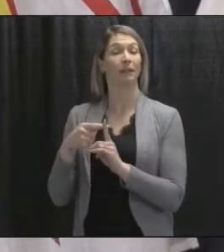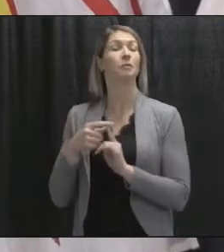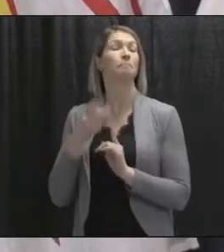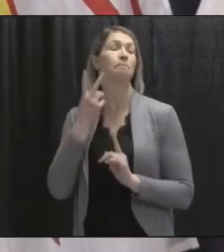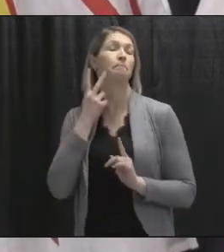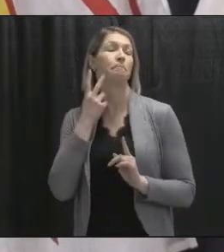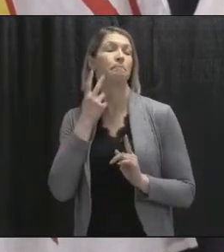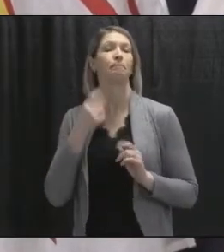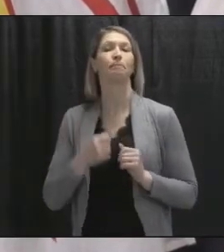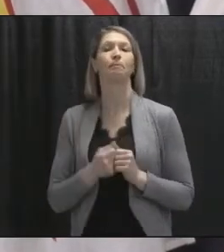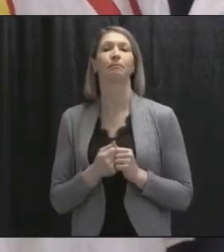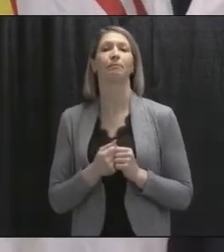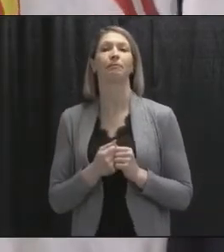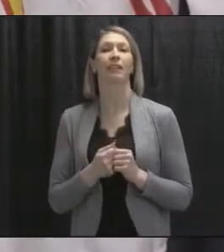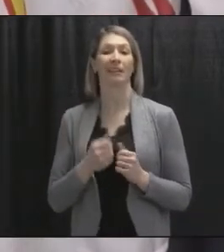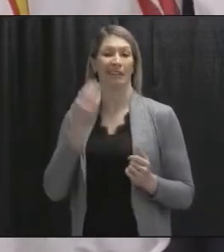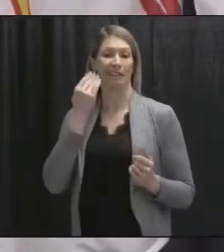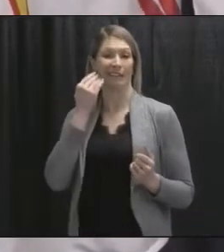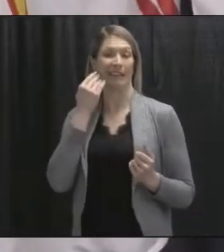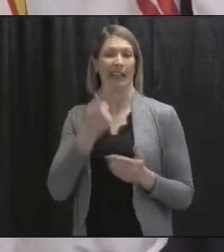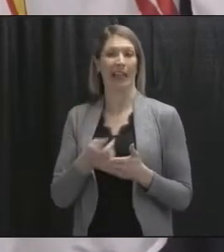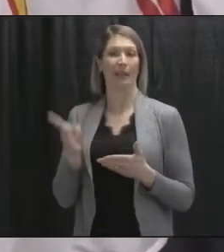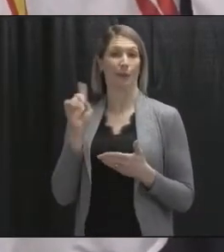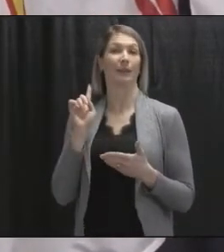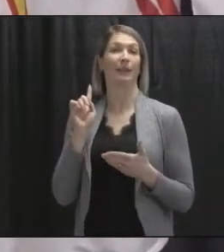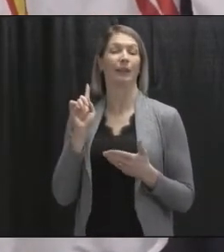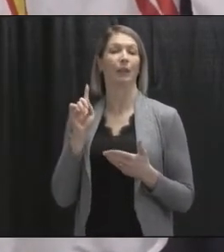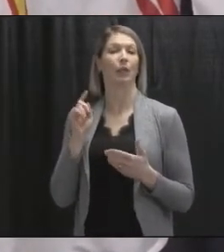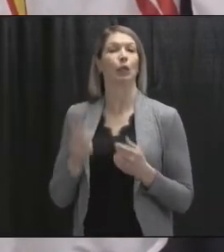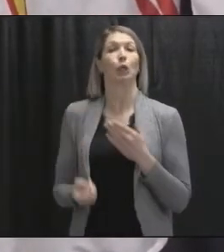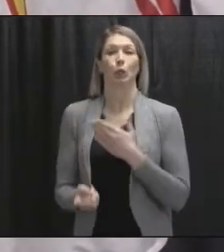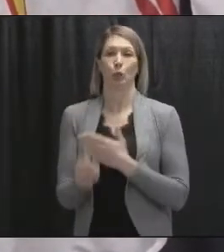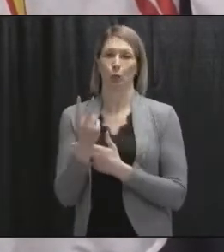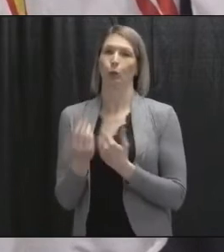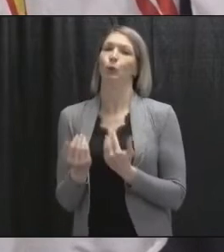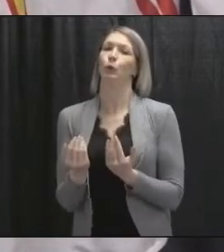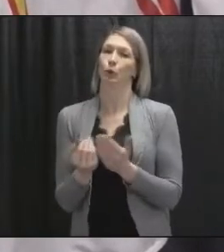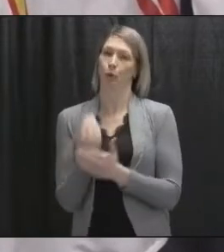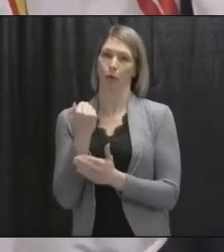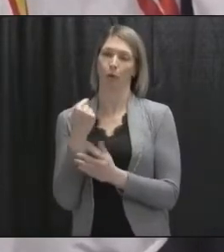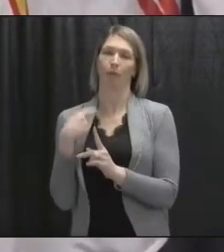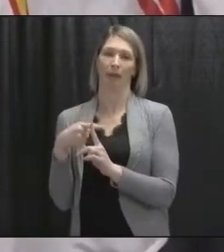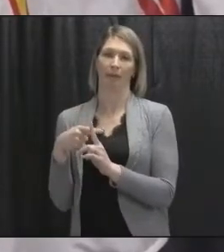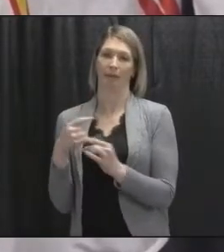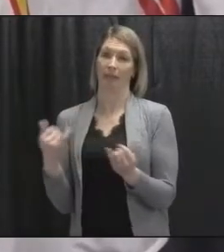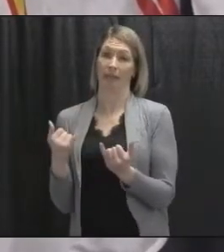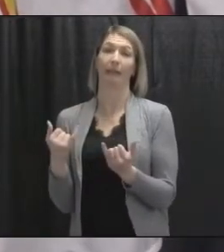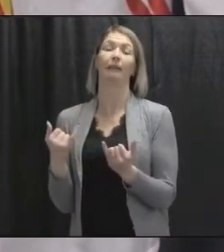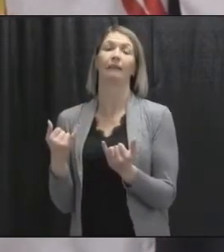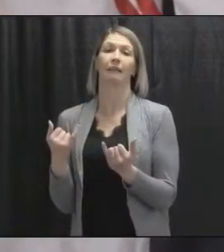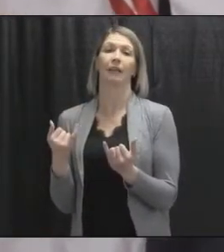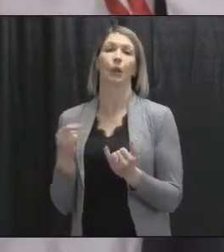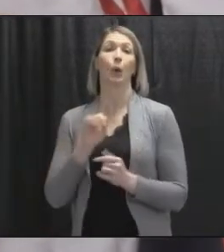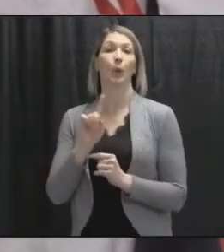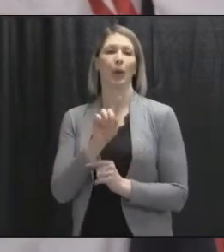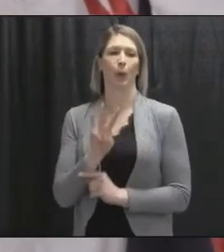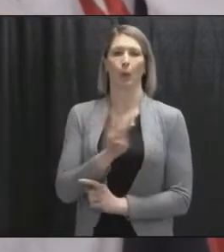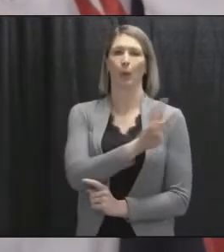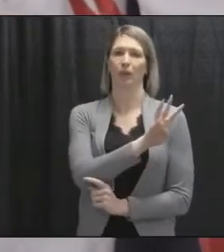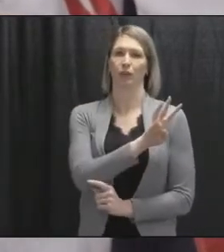the last media release, we have two new positive cases in the province. These cases are within the Western Health